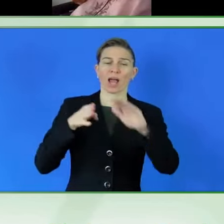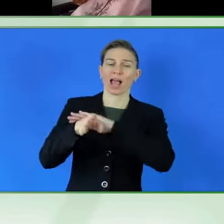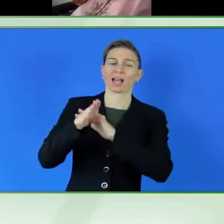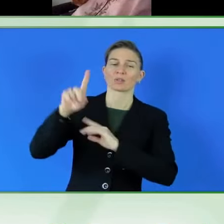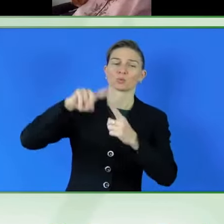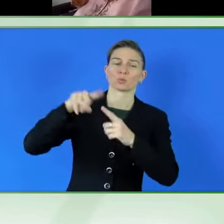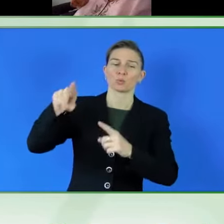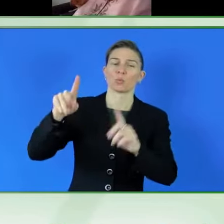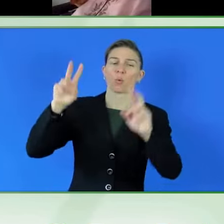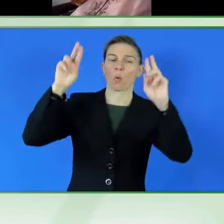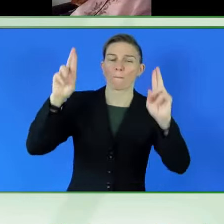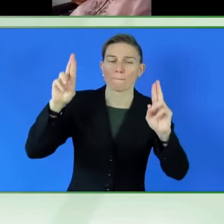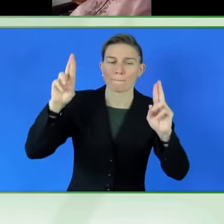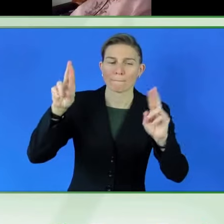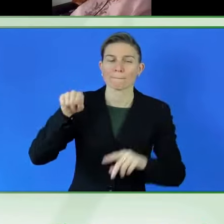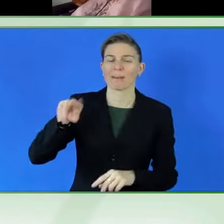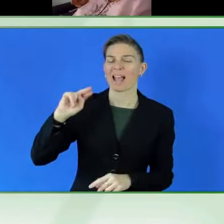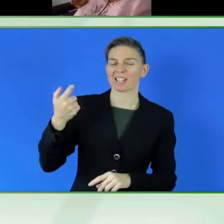We focus on